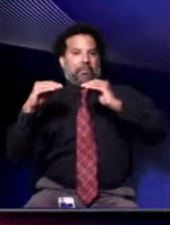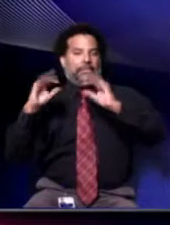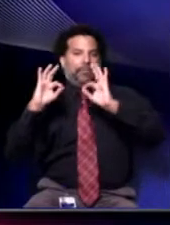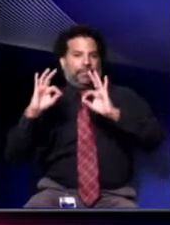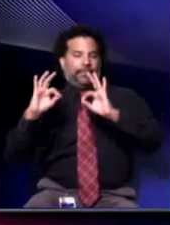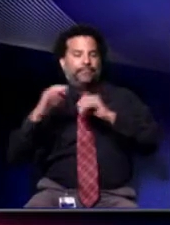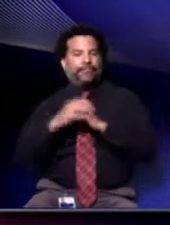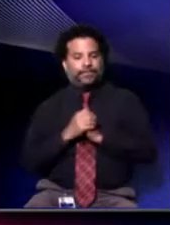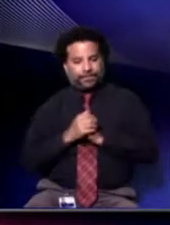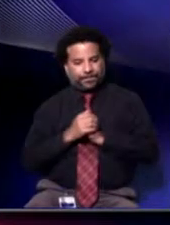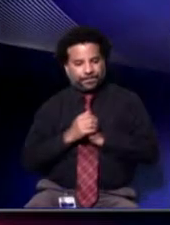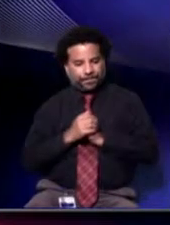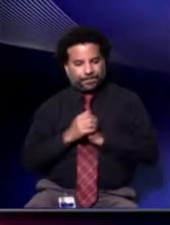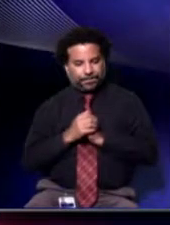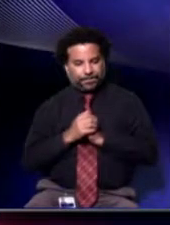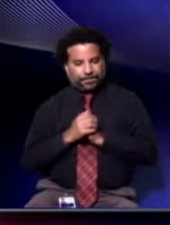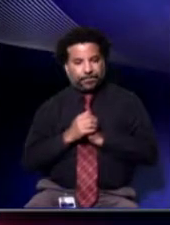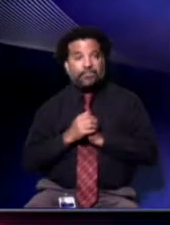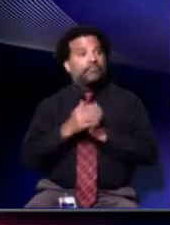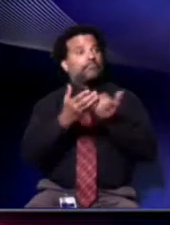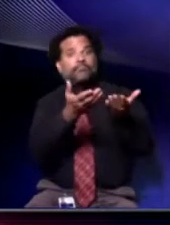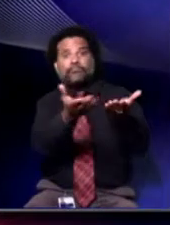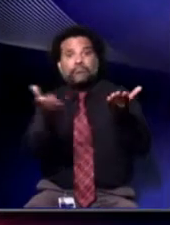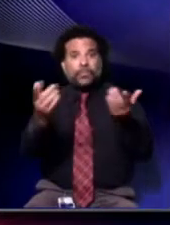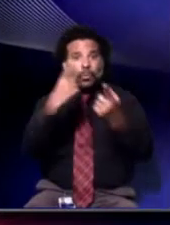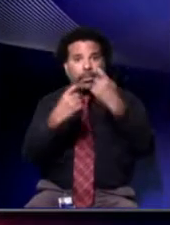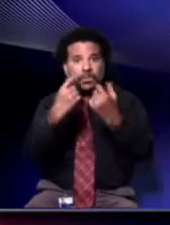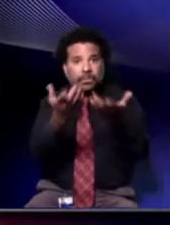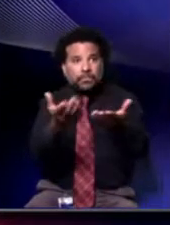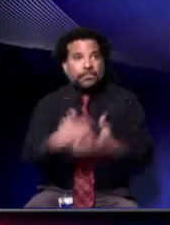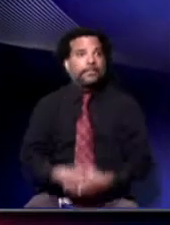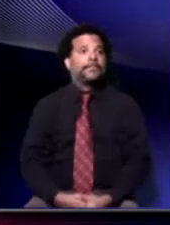were one. Can I answer any questions?